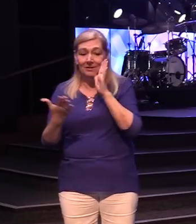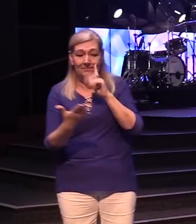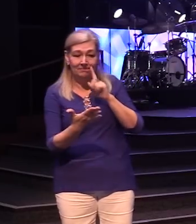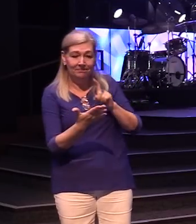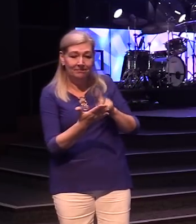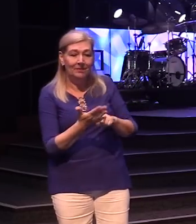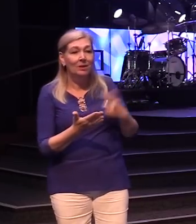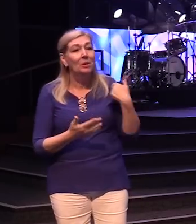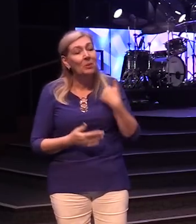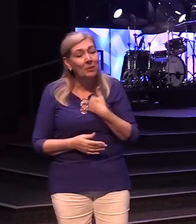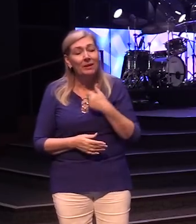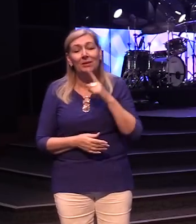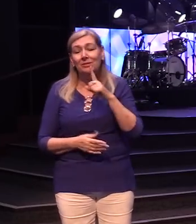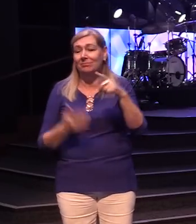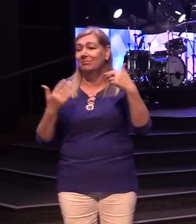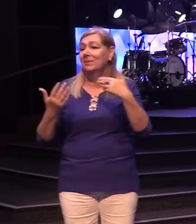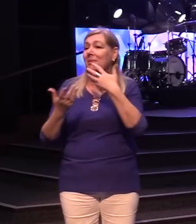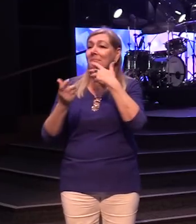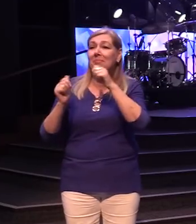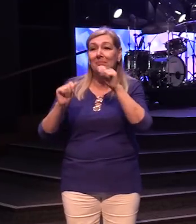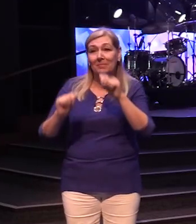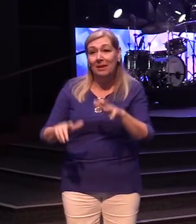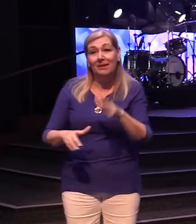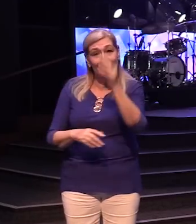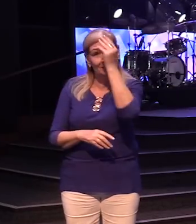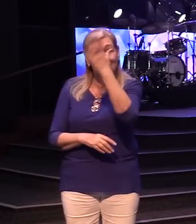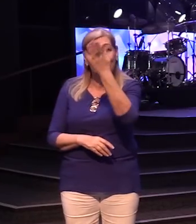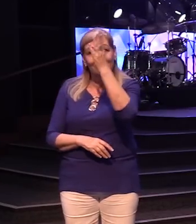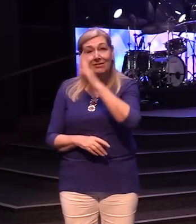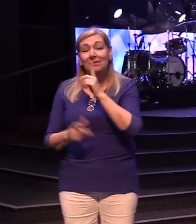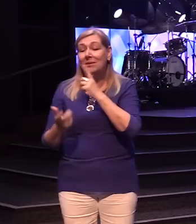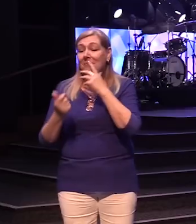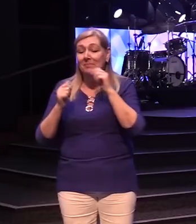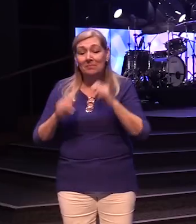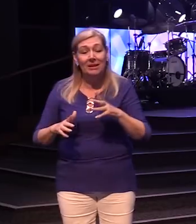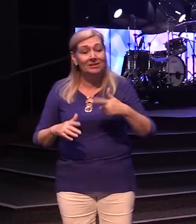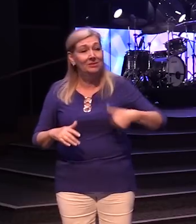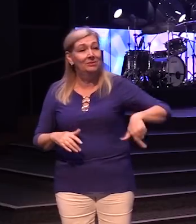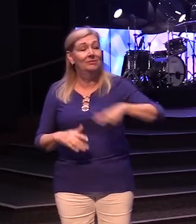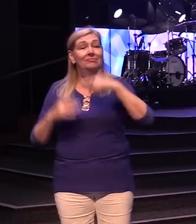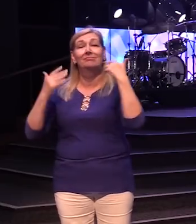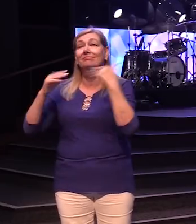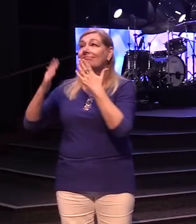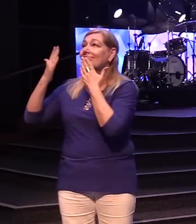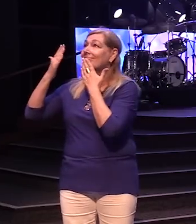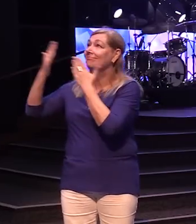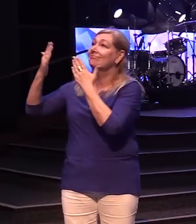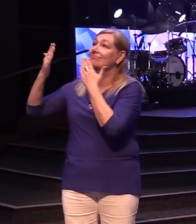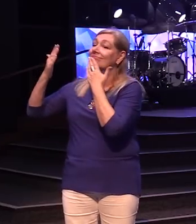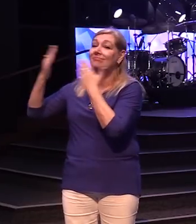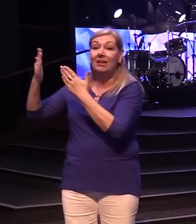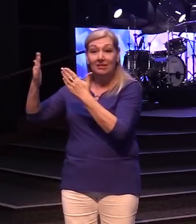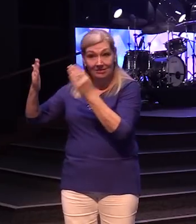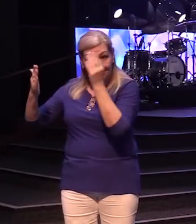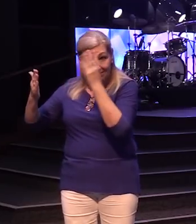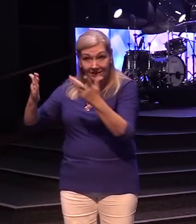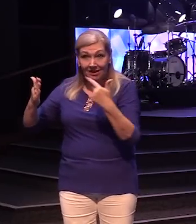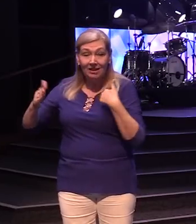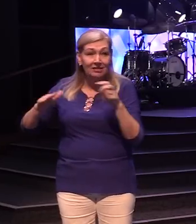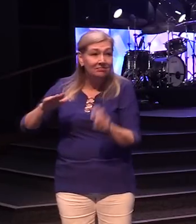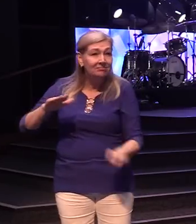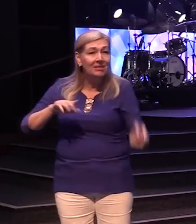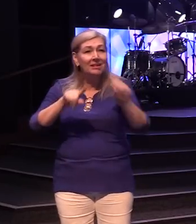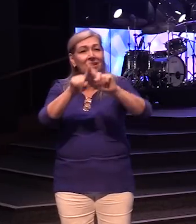We are blessed, brethren. We are blessed. I have traveled on every